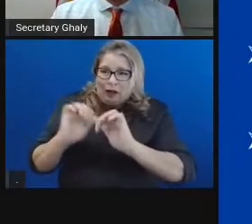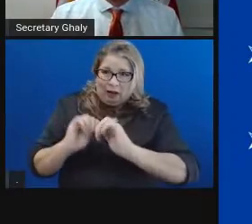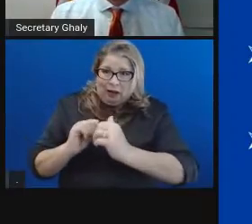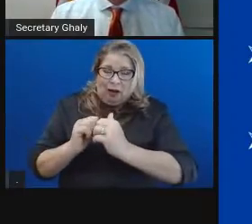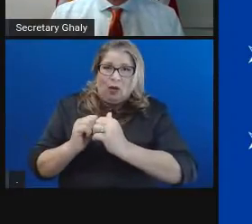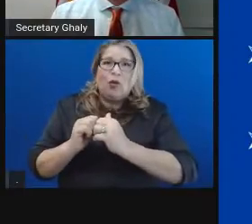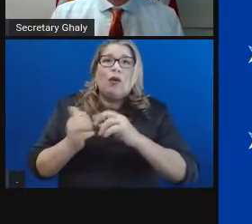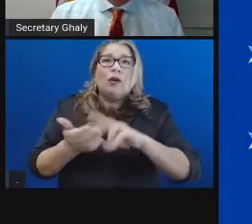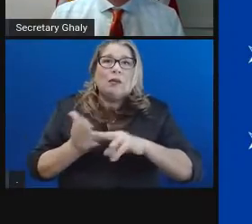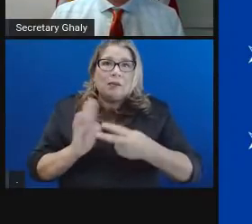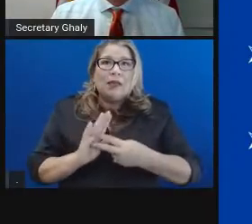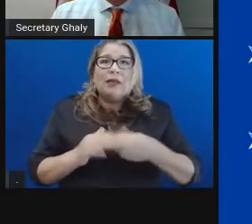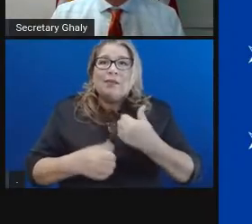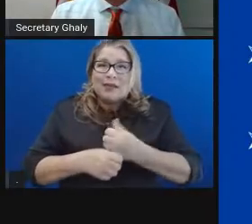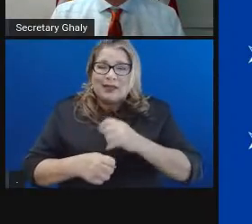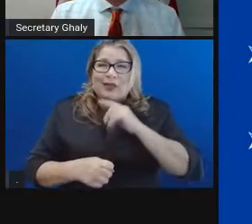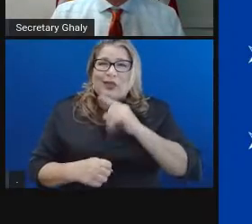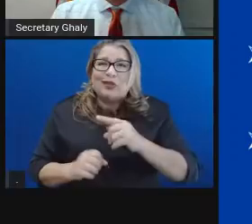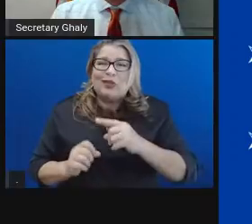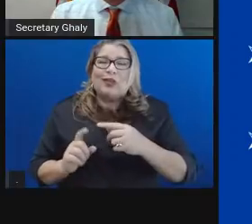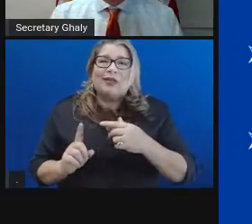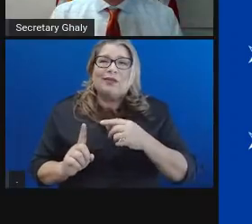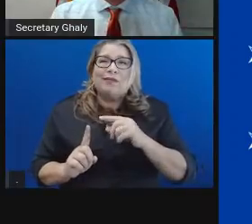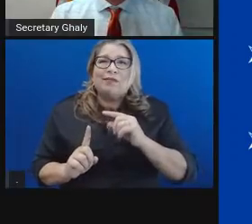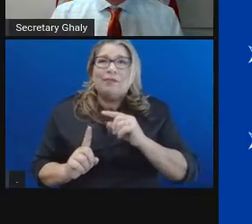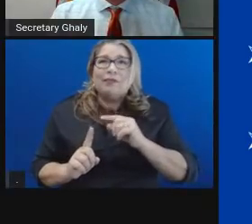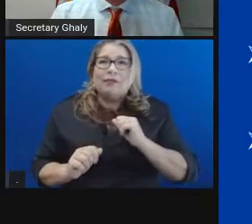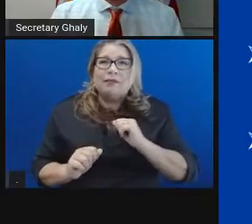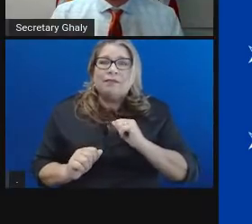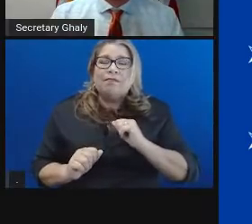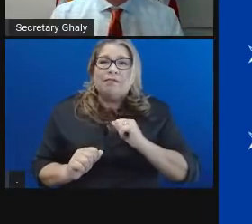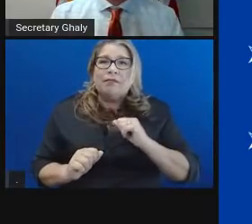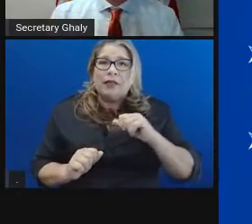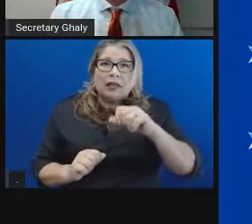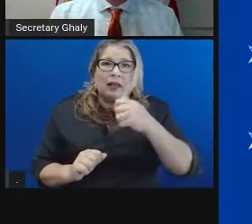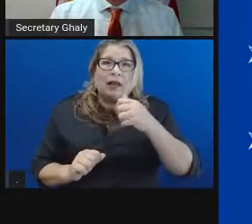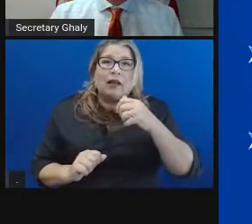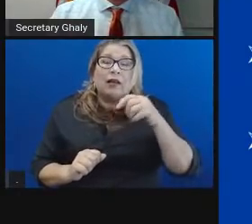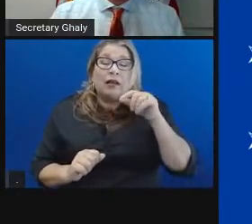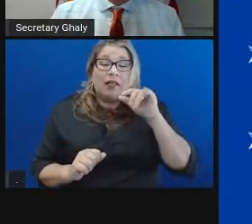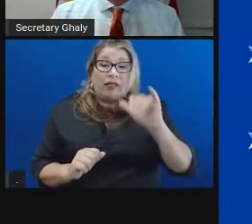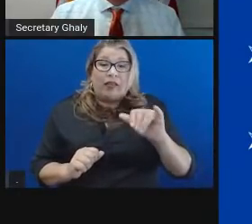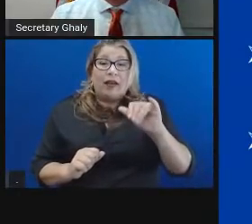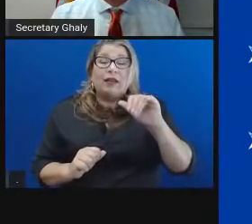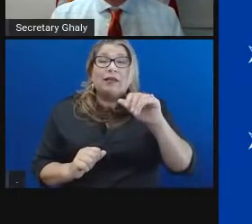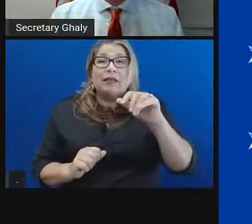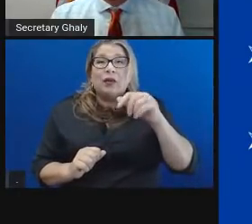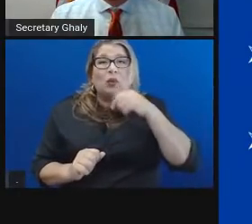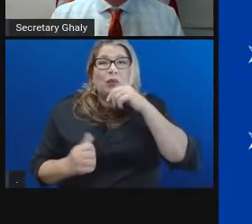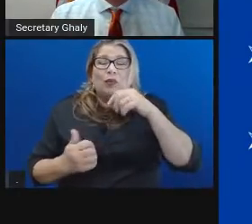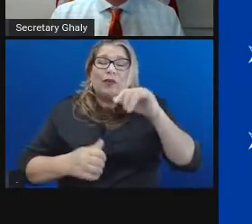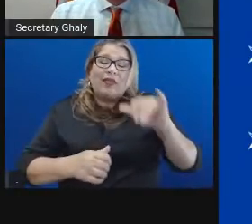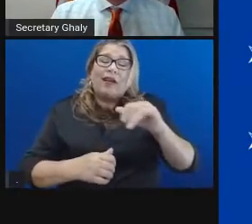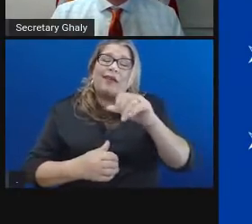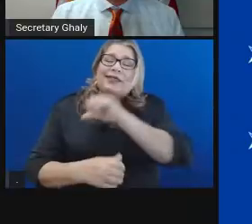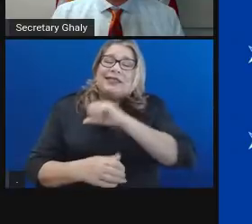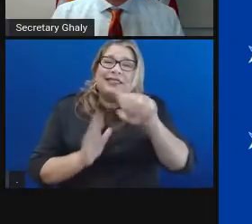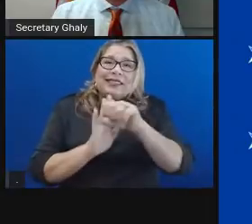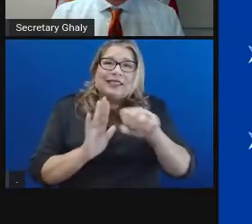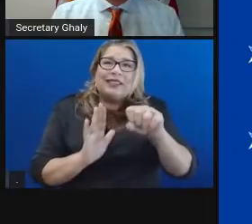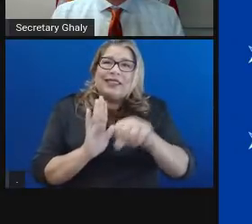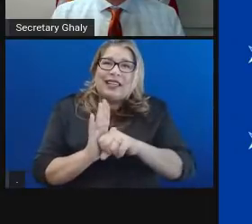and other types of state sponsored staff to those alternate care sites, working with the